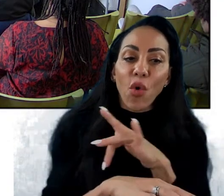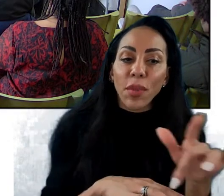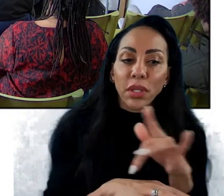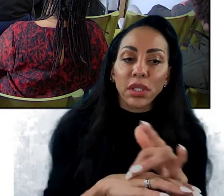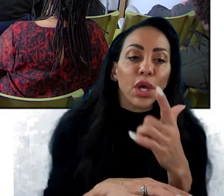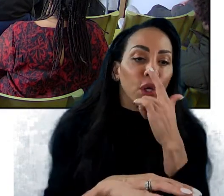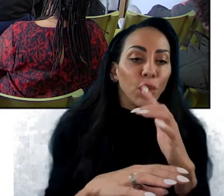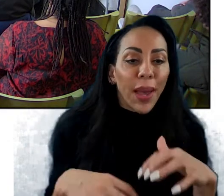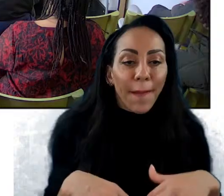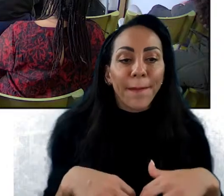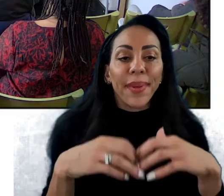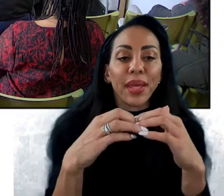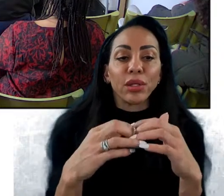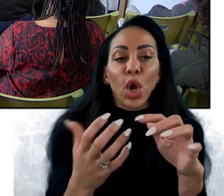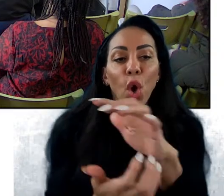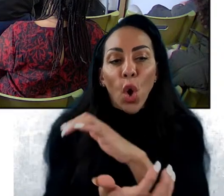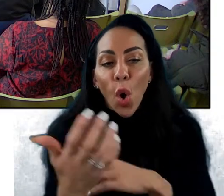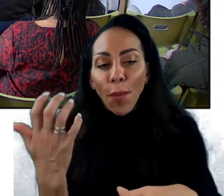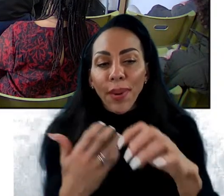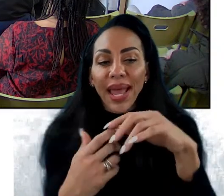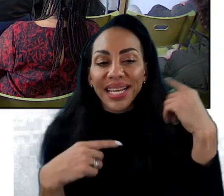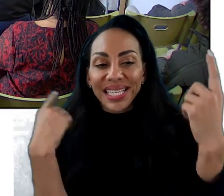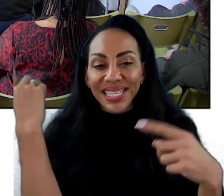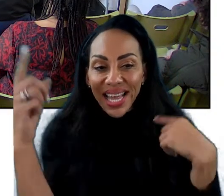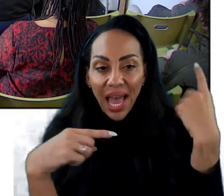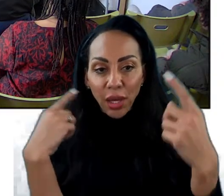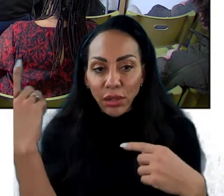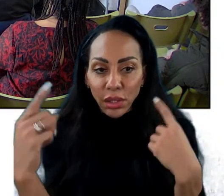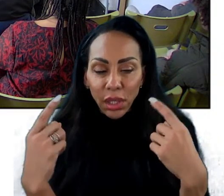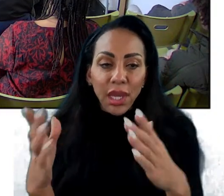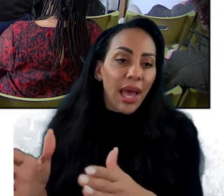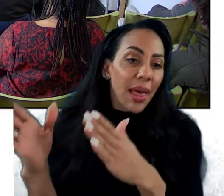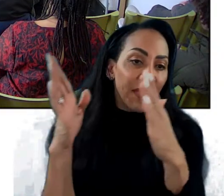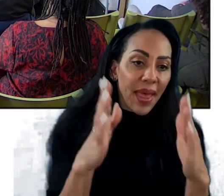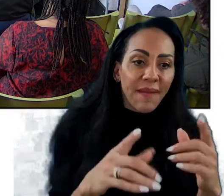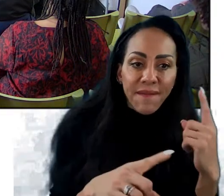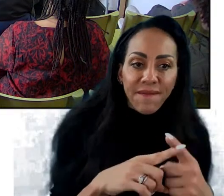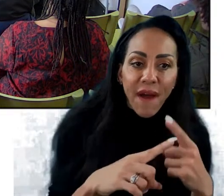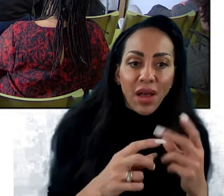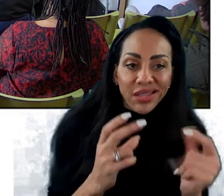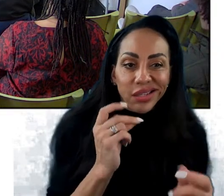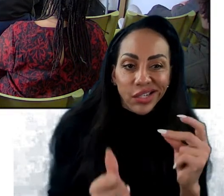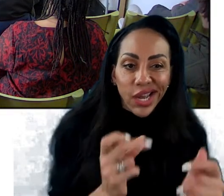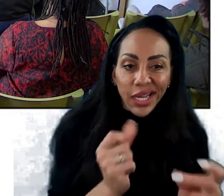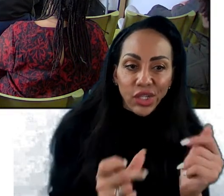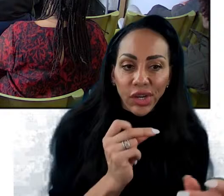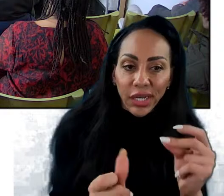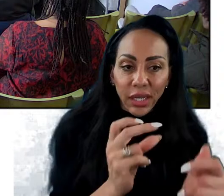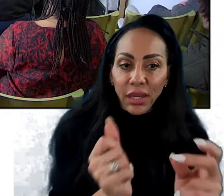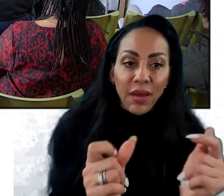complex soundscapes in one end and maybe faster changing, more vibrant